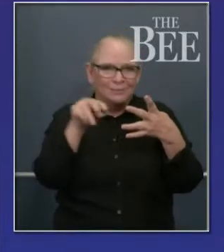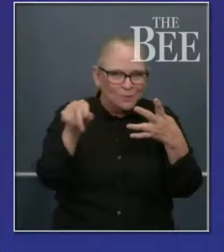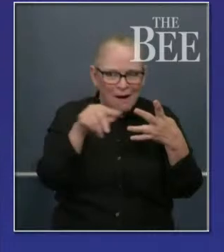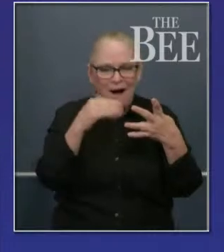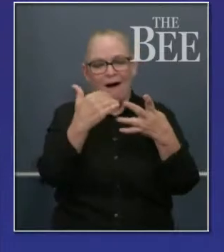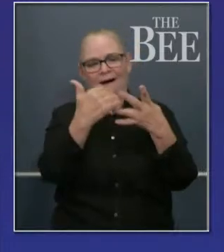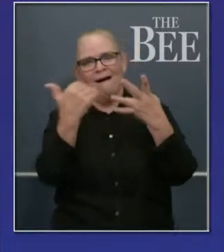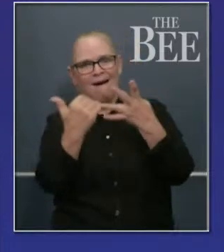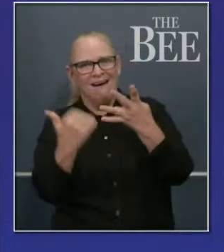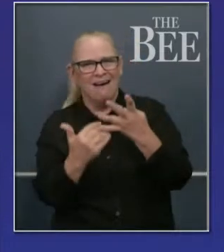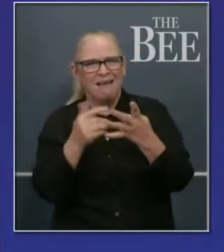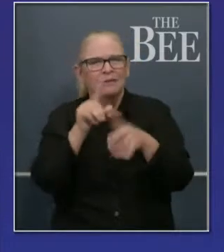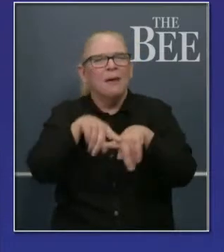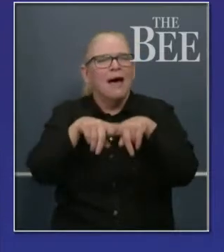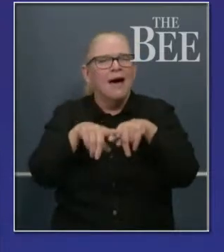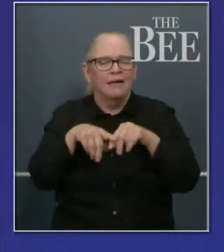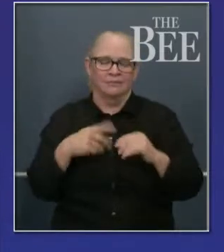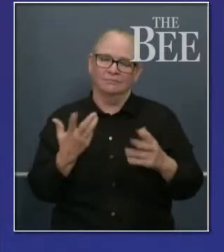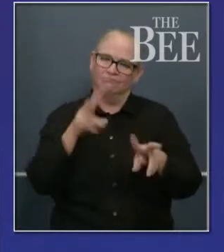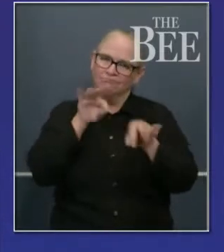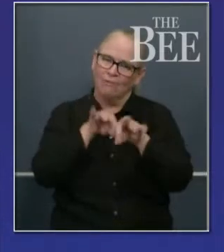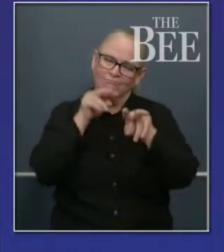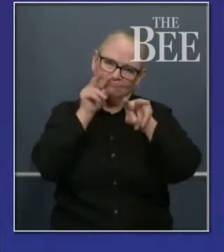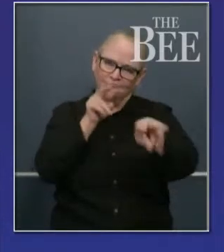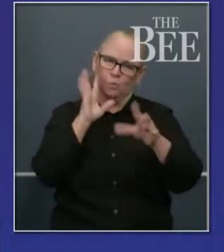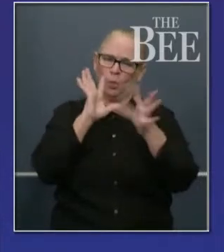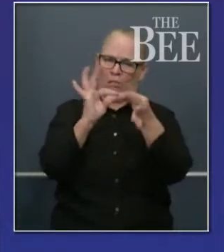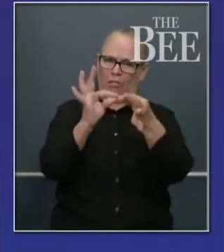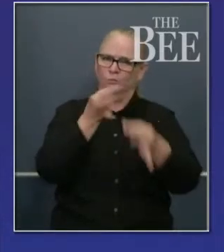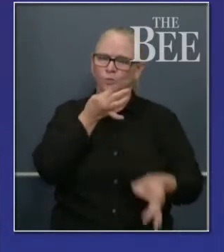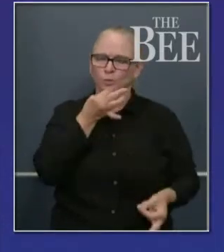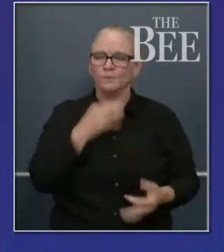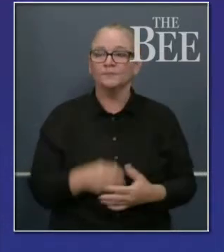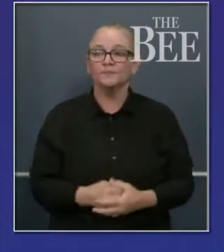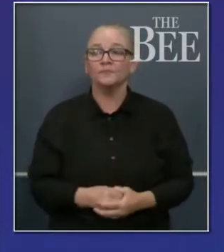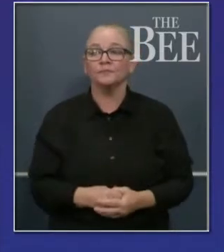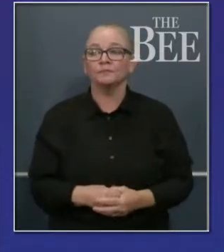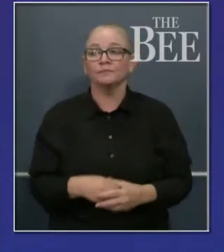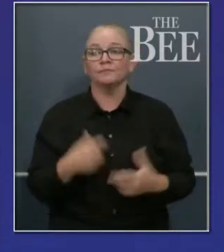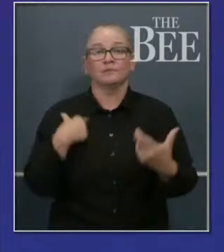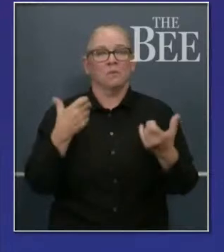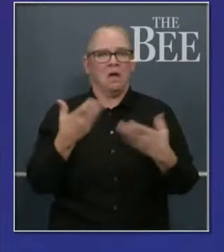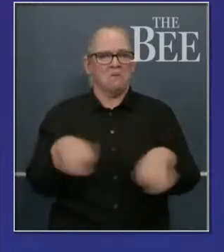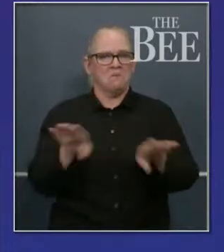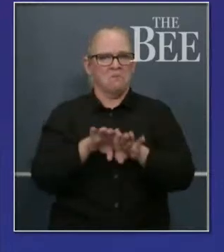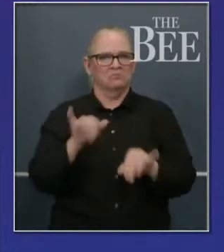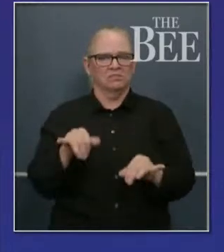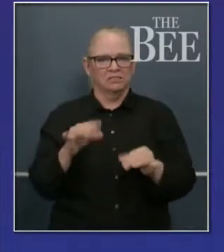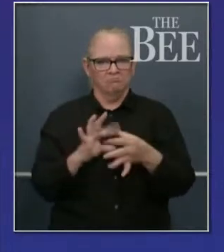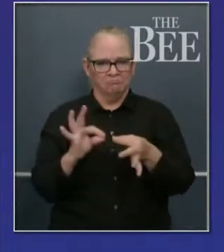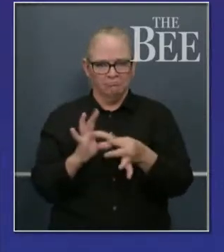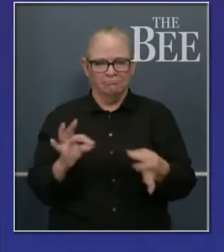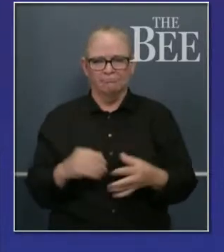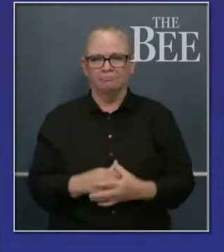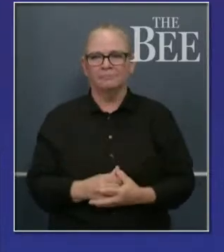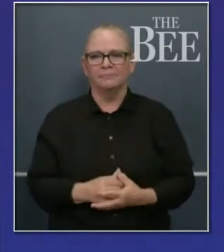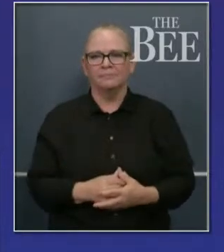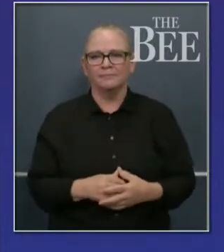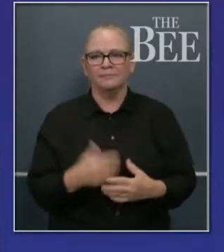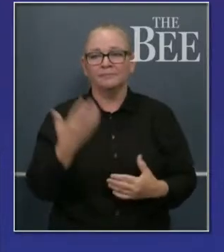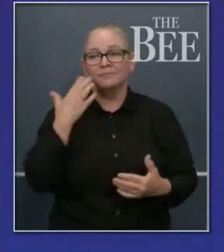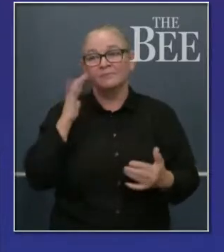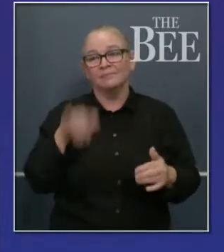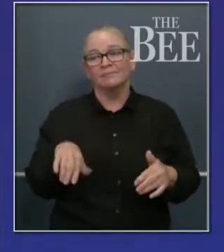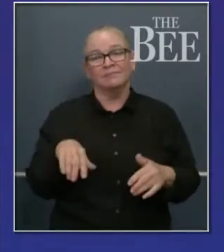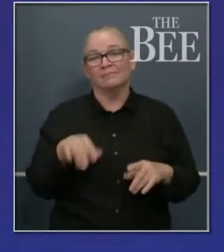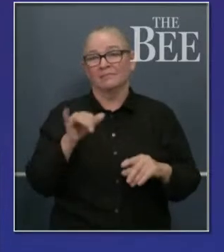negotiations and those efforts very, very shortly. I'll end, as I always do, about the imperative and importance and power of wearing a mask. It